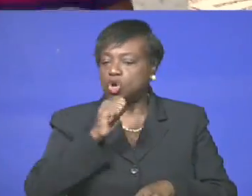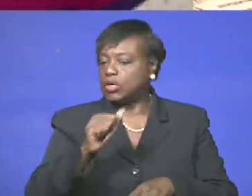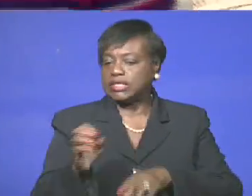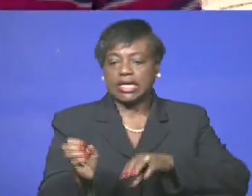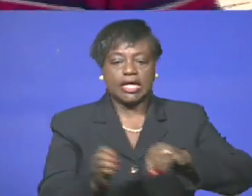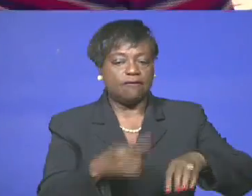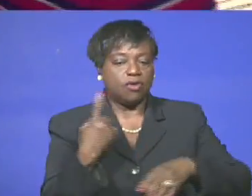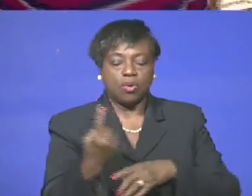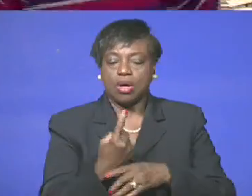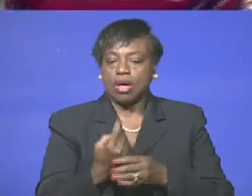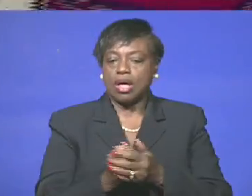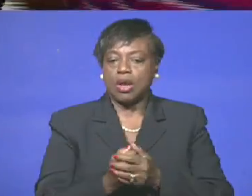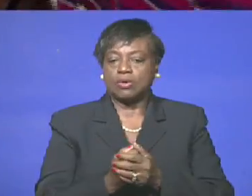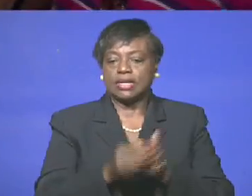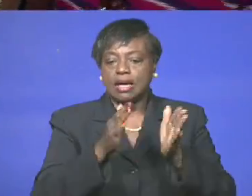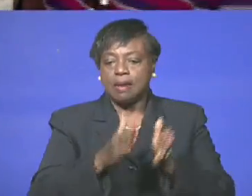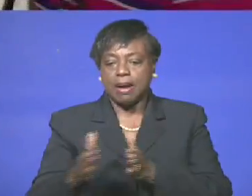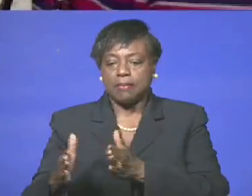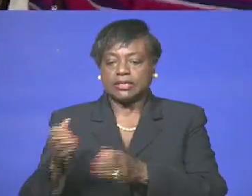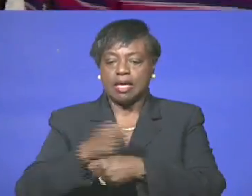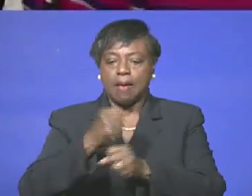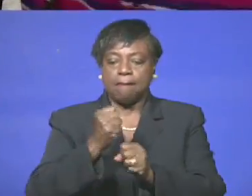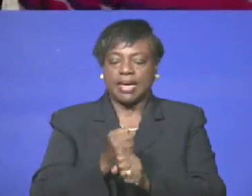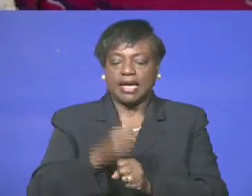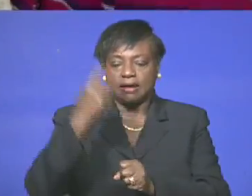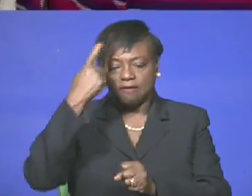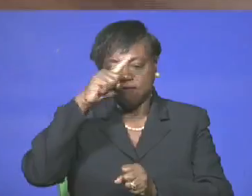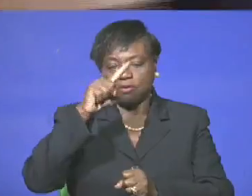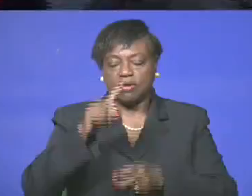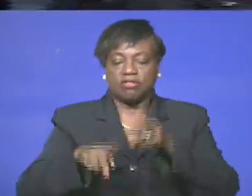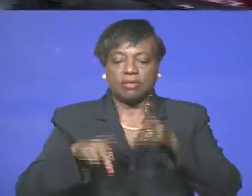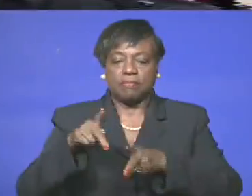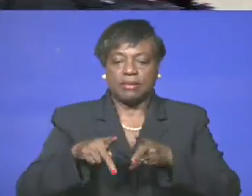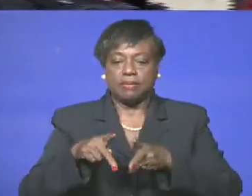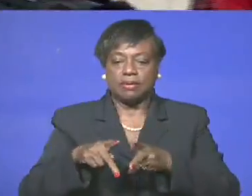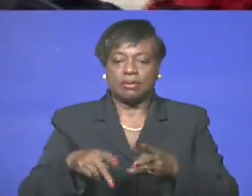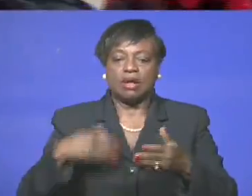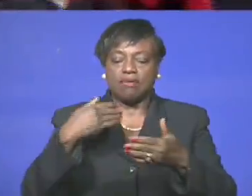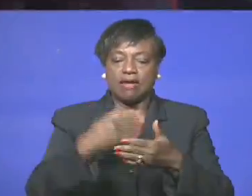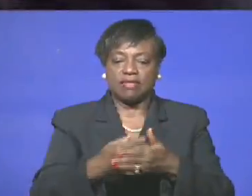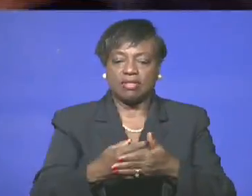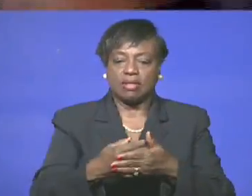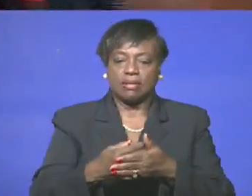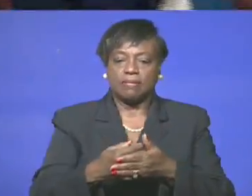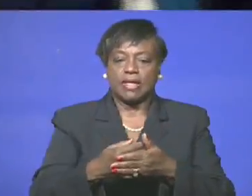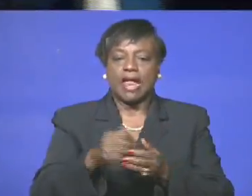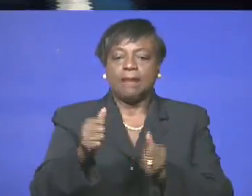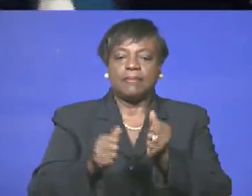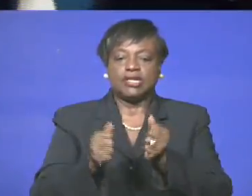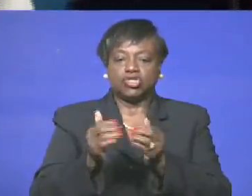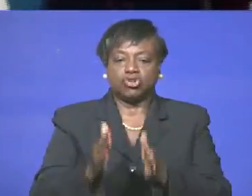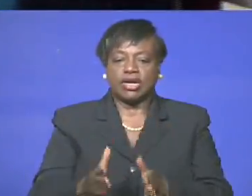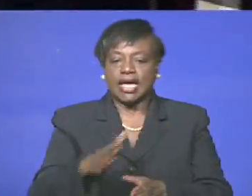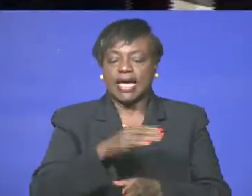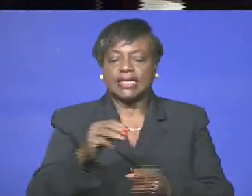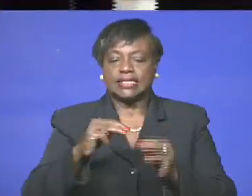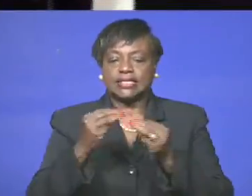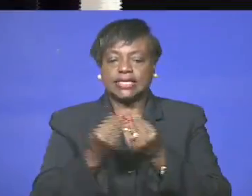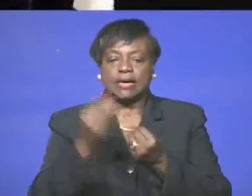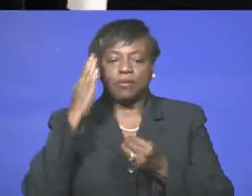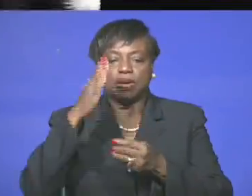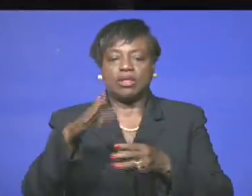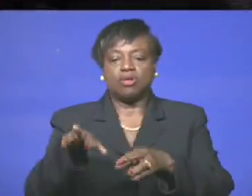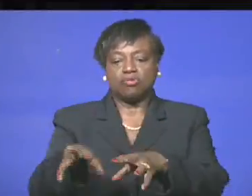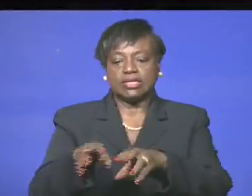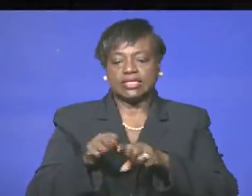that preparations have been made for the residents' arrival on Acklins. The administrator, he and his team, the council, should be in position to receive